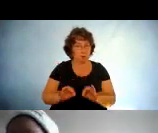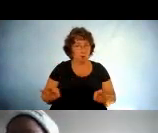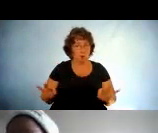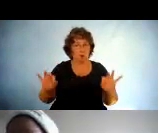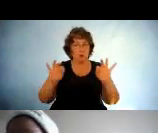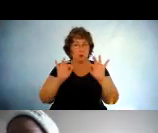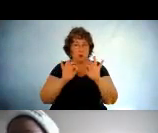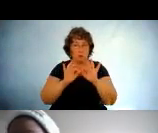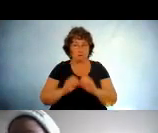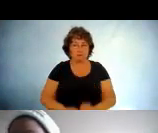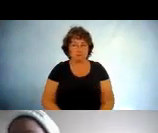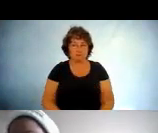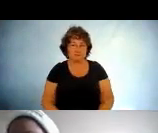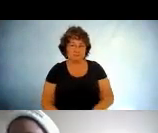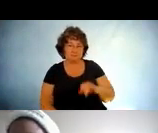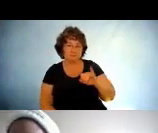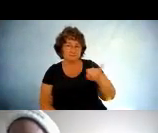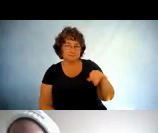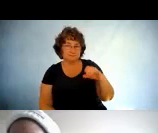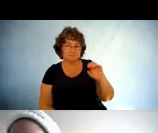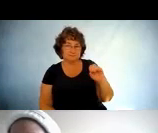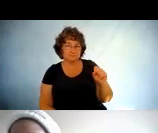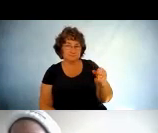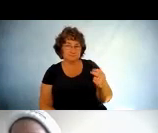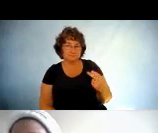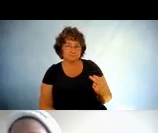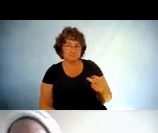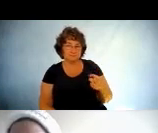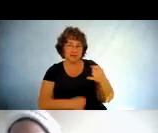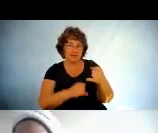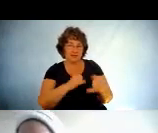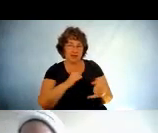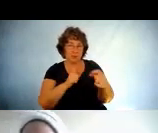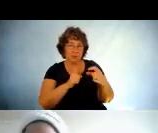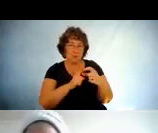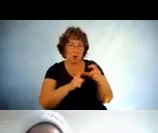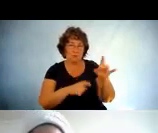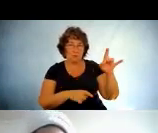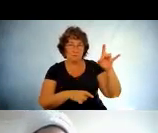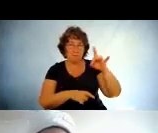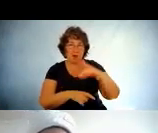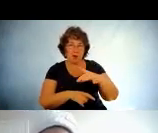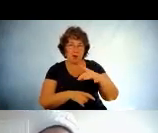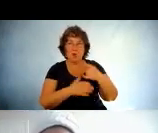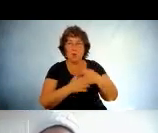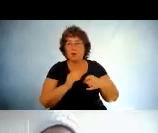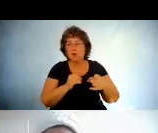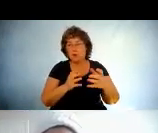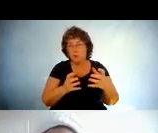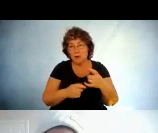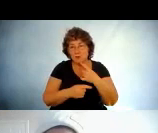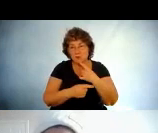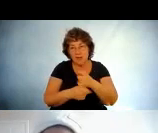last word, and I'd love for you just to end with, what would you tell other young people